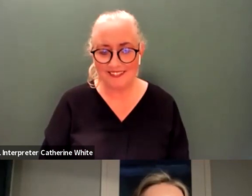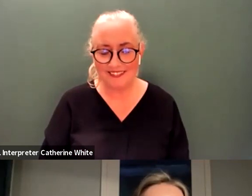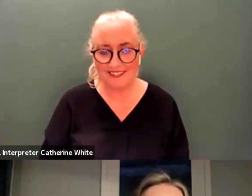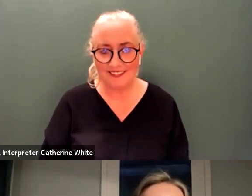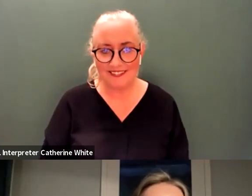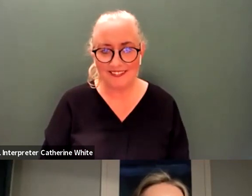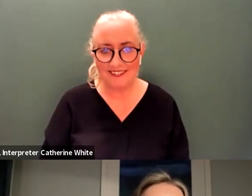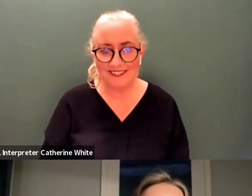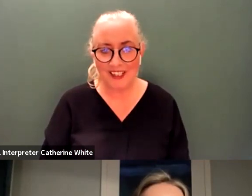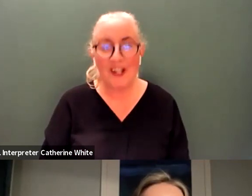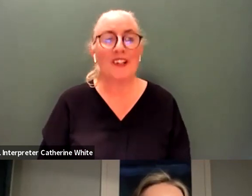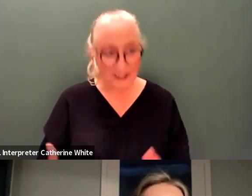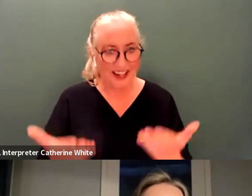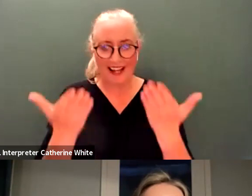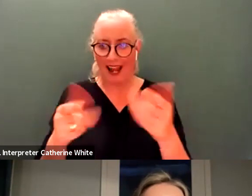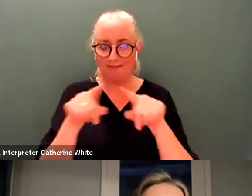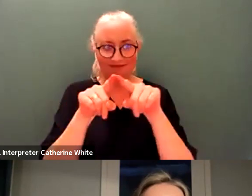So great, we have our panel.